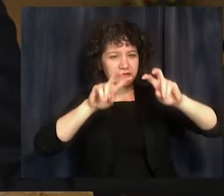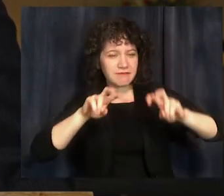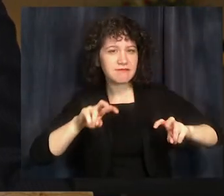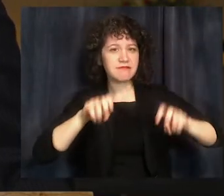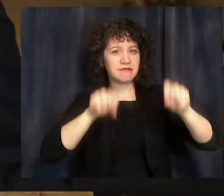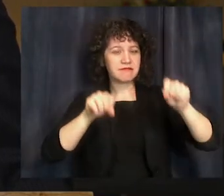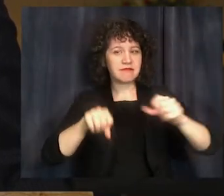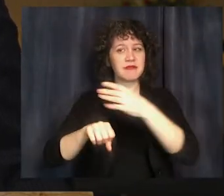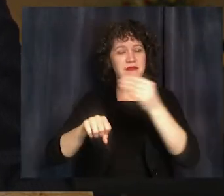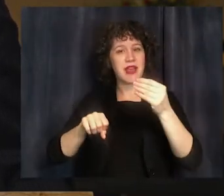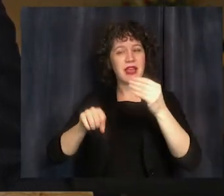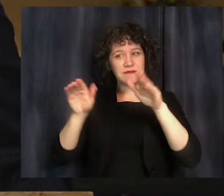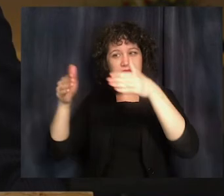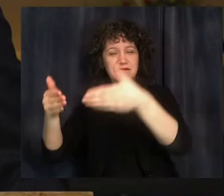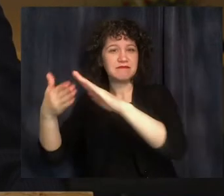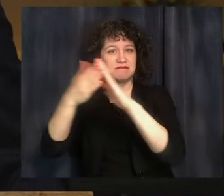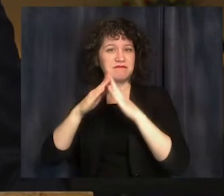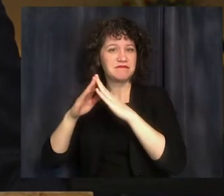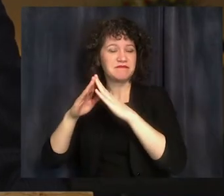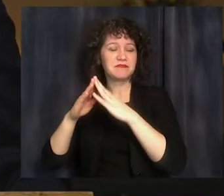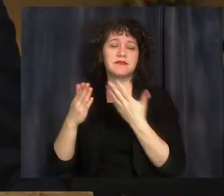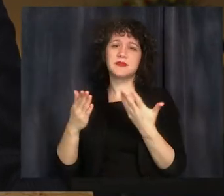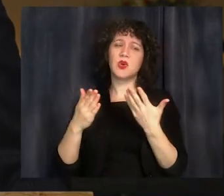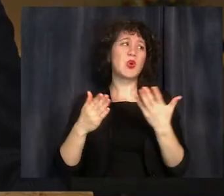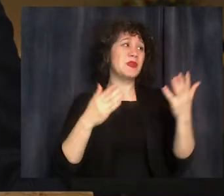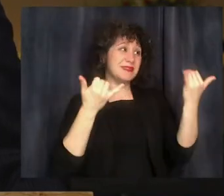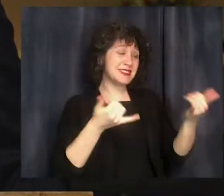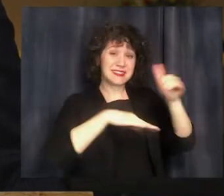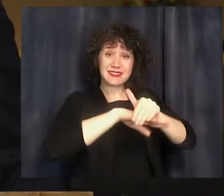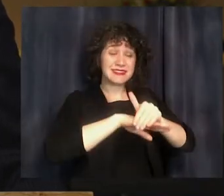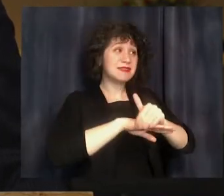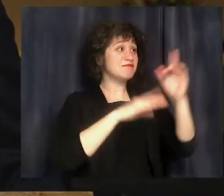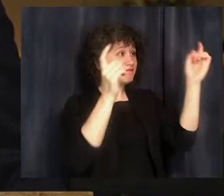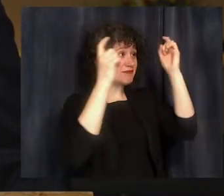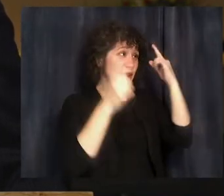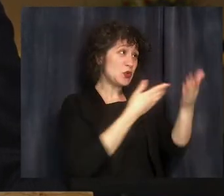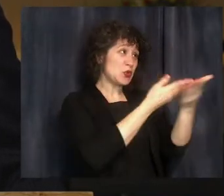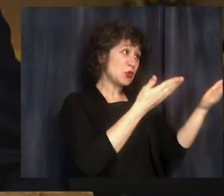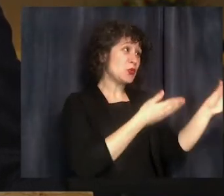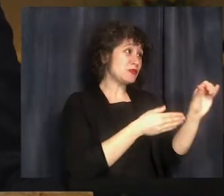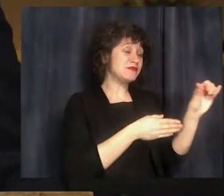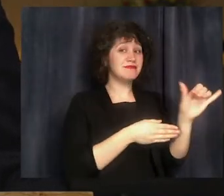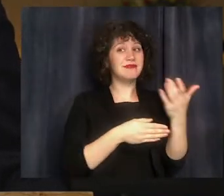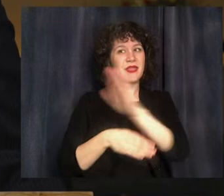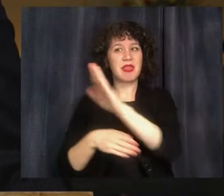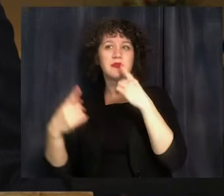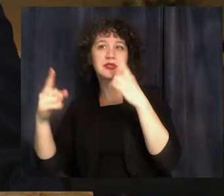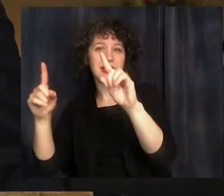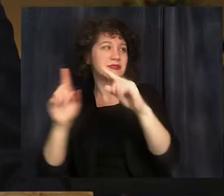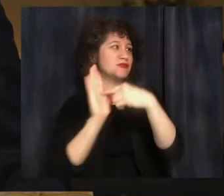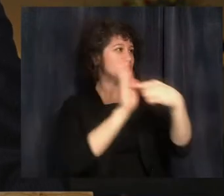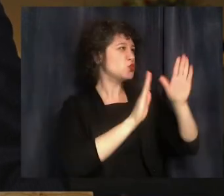also very much a celebration about you. You have done good work, and these fine young people are the exponents of your sincere efforts. So thank